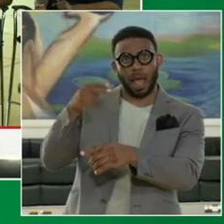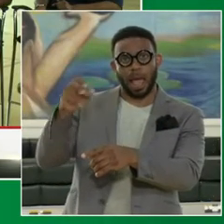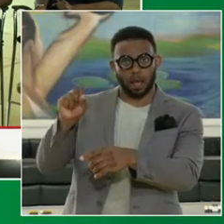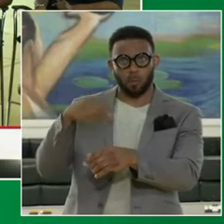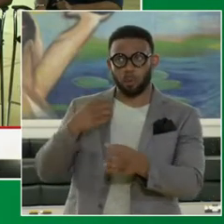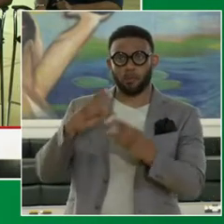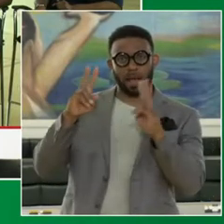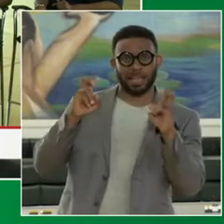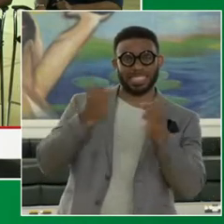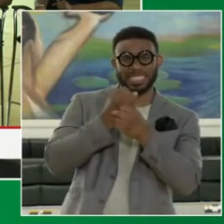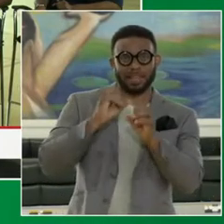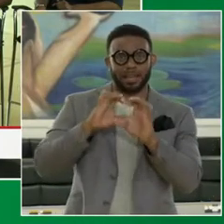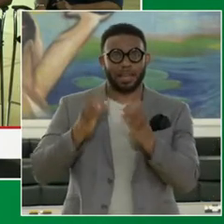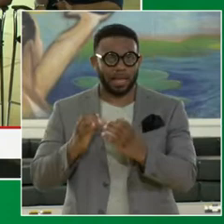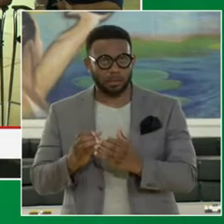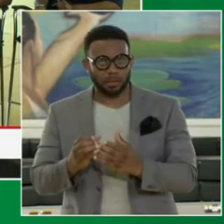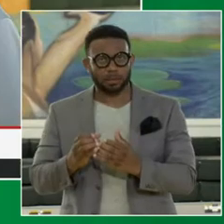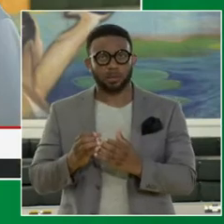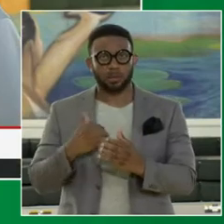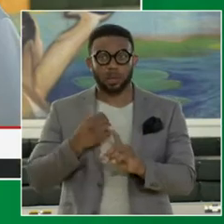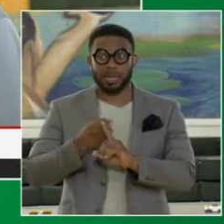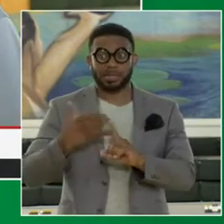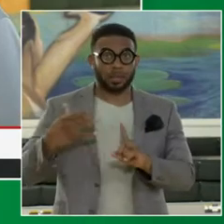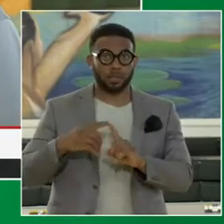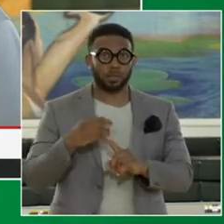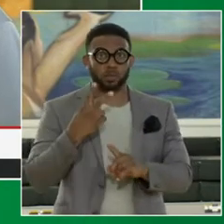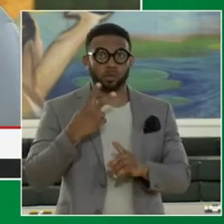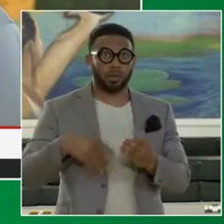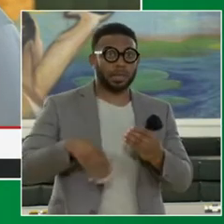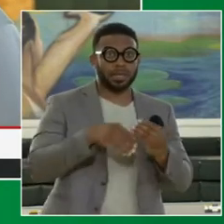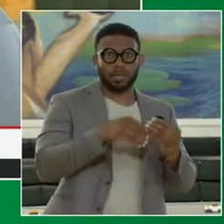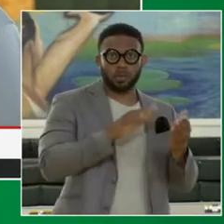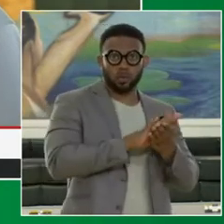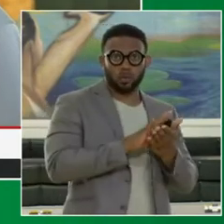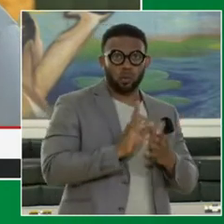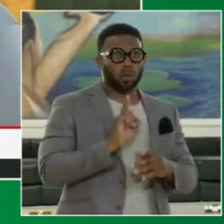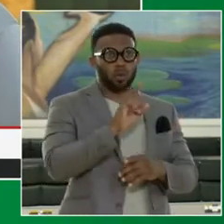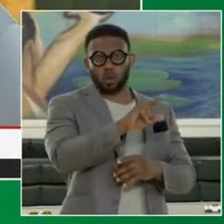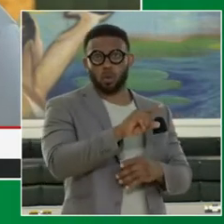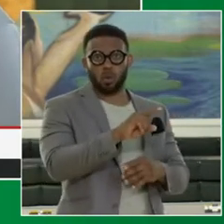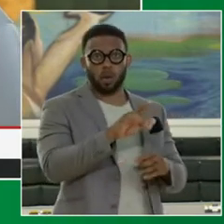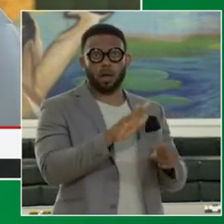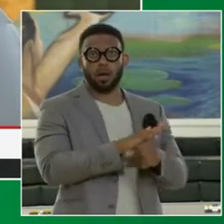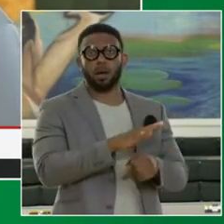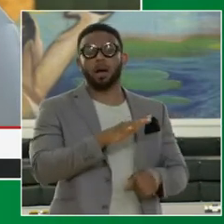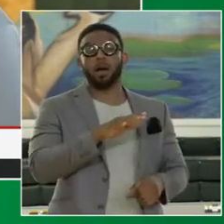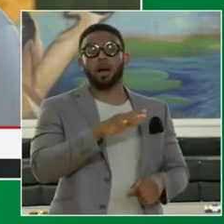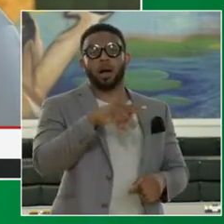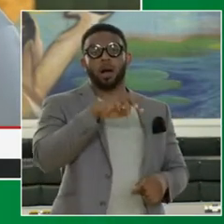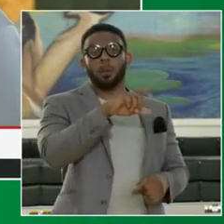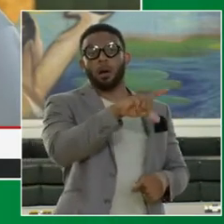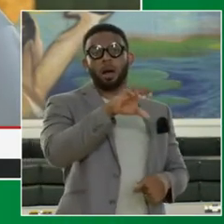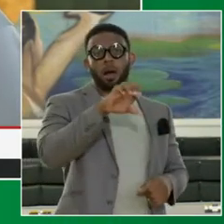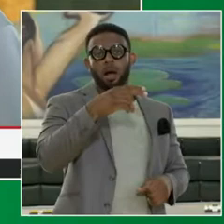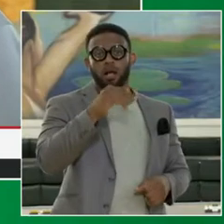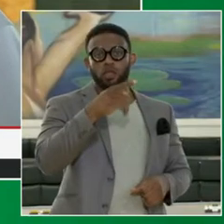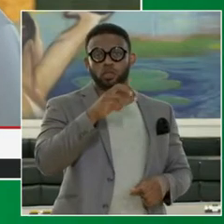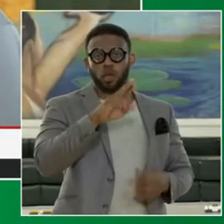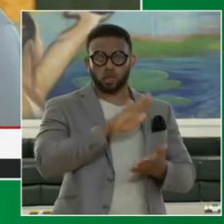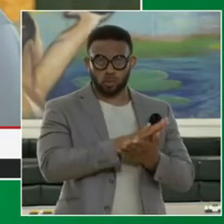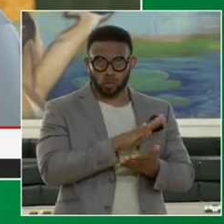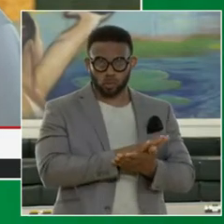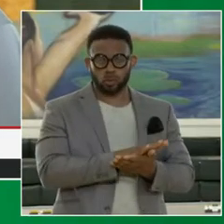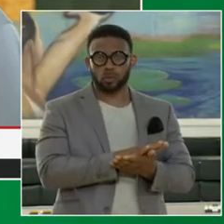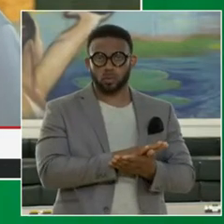providing that in the new school year. We're expanding to 2 additional schools. We're going to Paul Charter School and H.D. Woodson. So we'll be